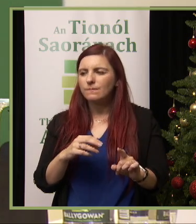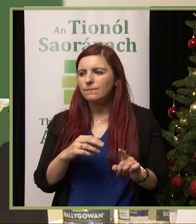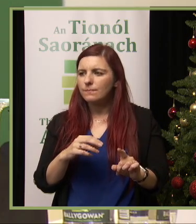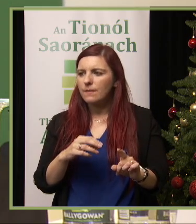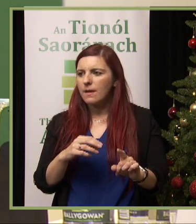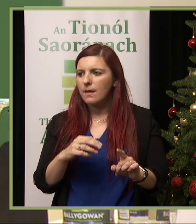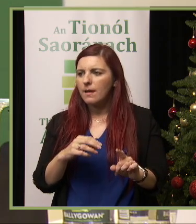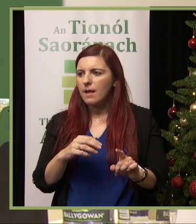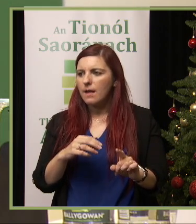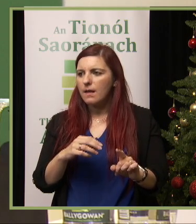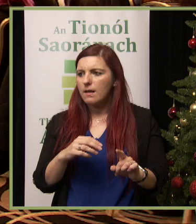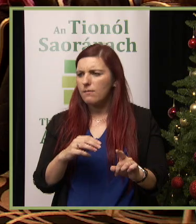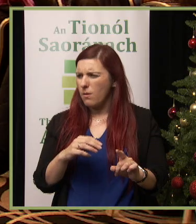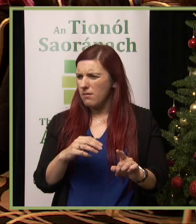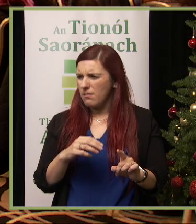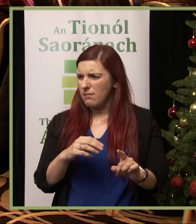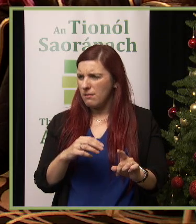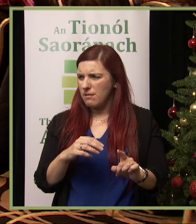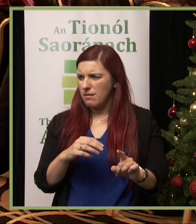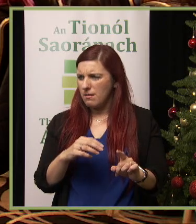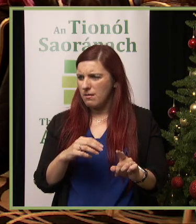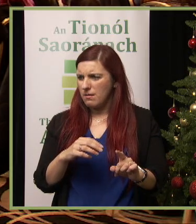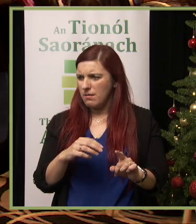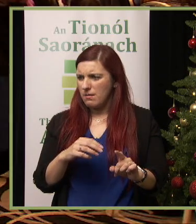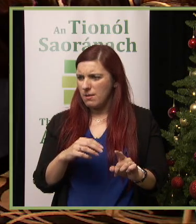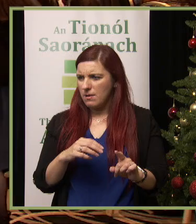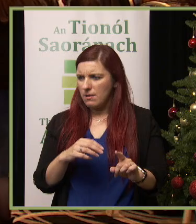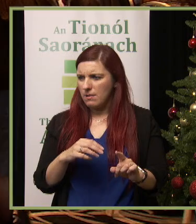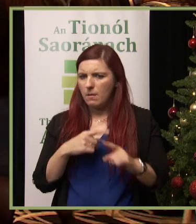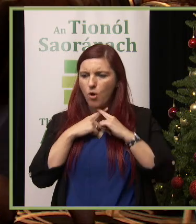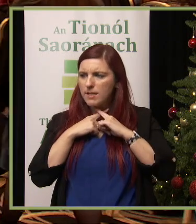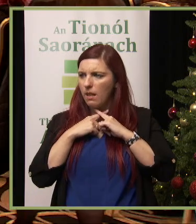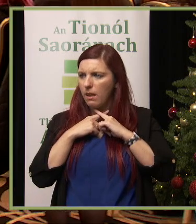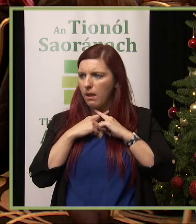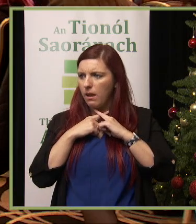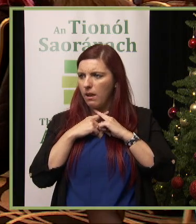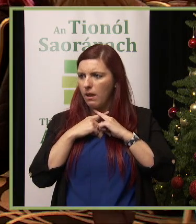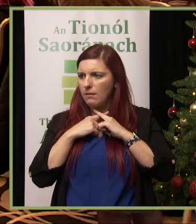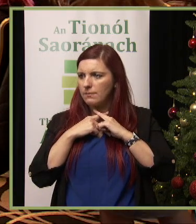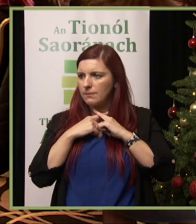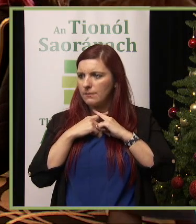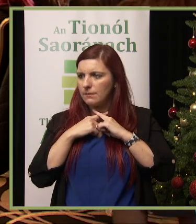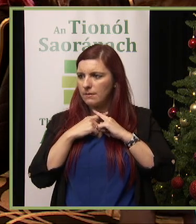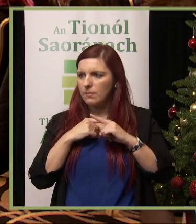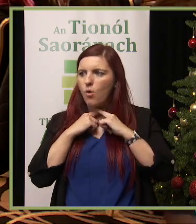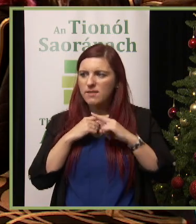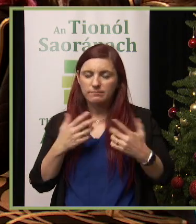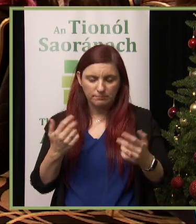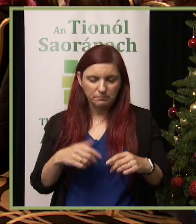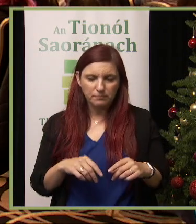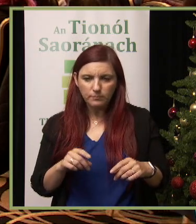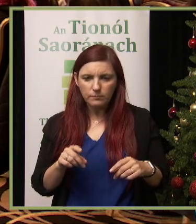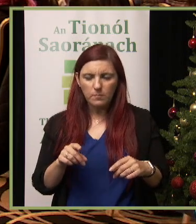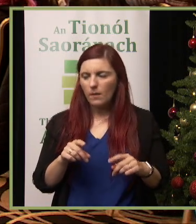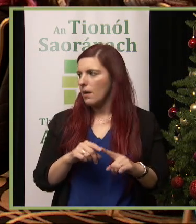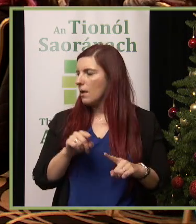And Ken, to respond to that point? Okay, I'm the one who came up with it. Okay. I walk into my